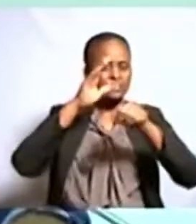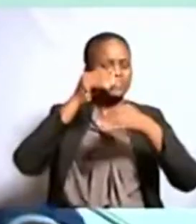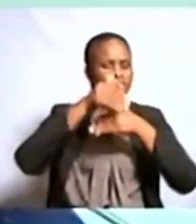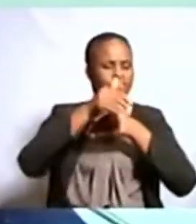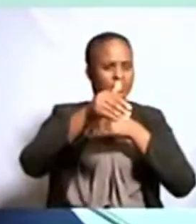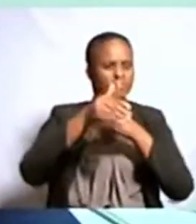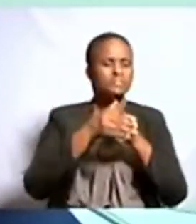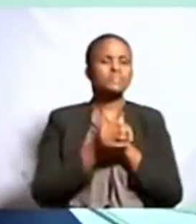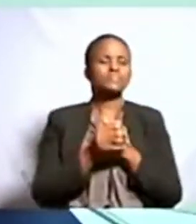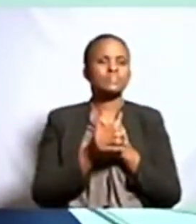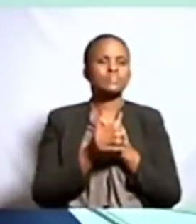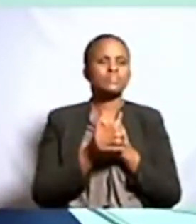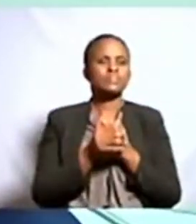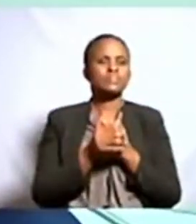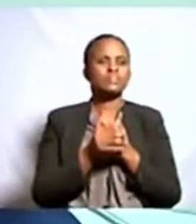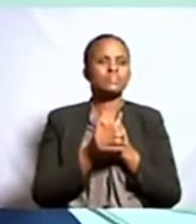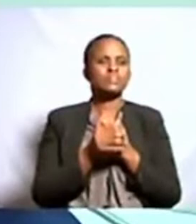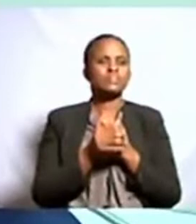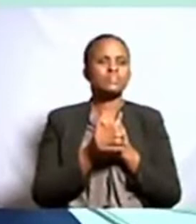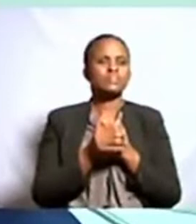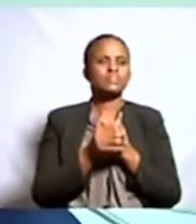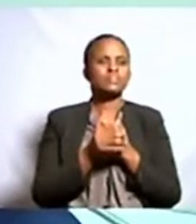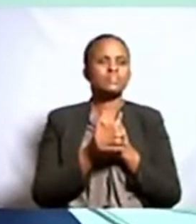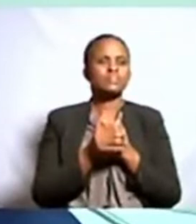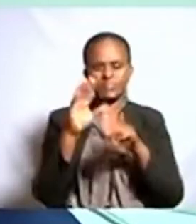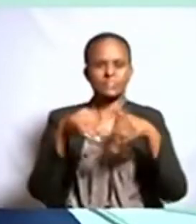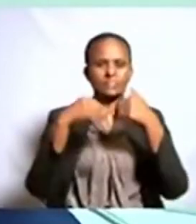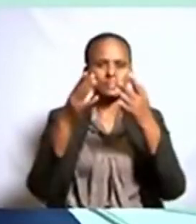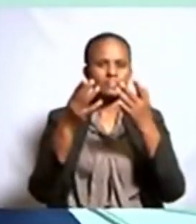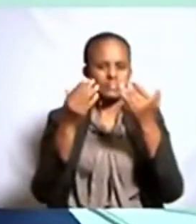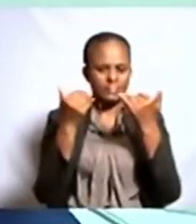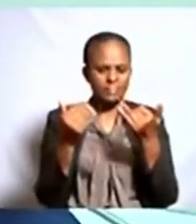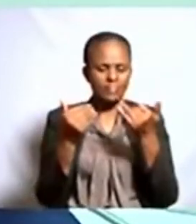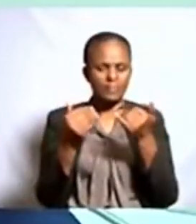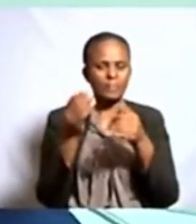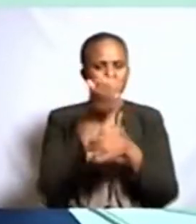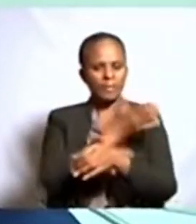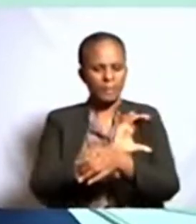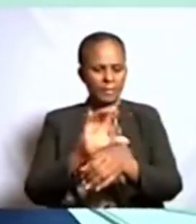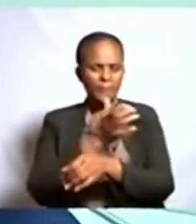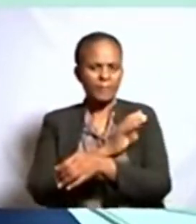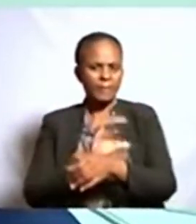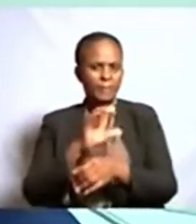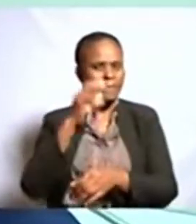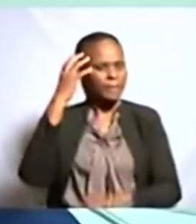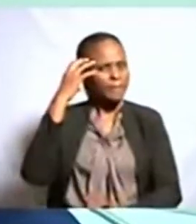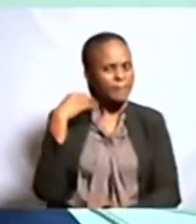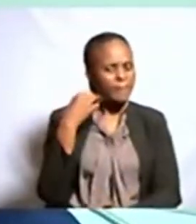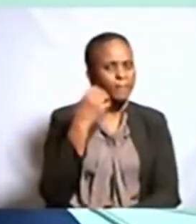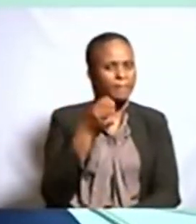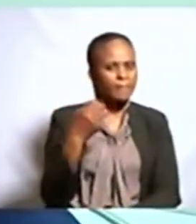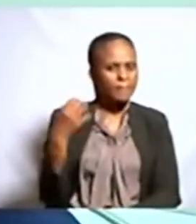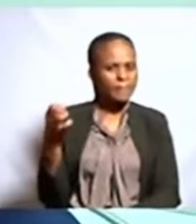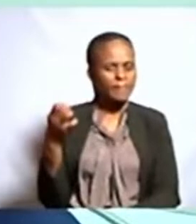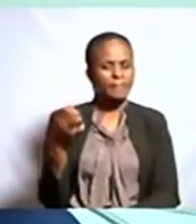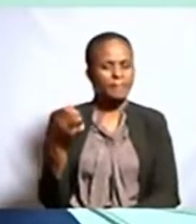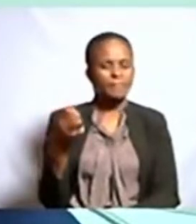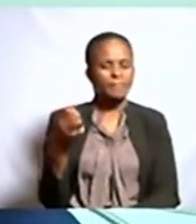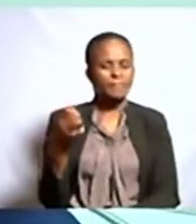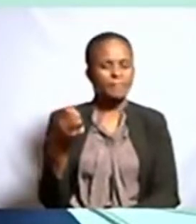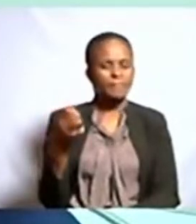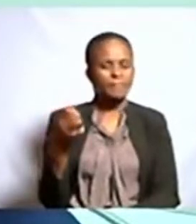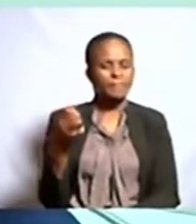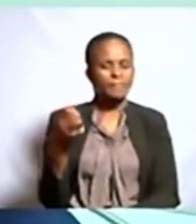registered. And item 6, supply and delivery of computers of equipment, Major Business Solutions